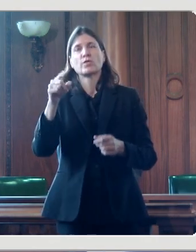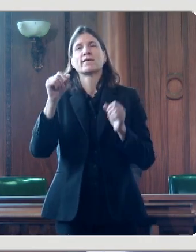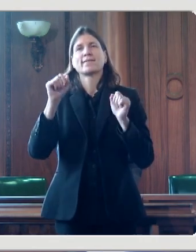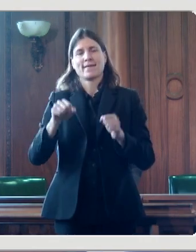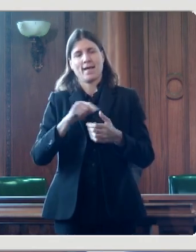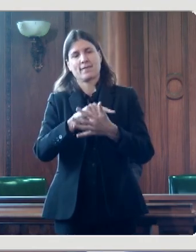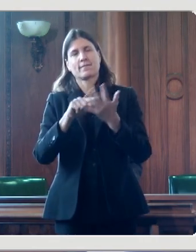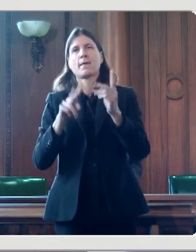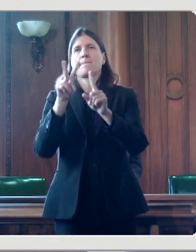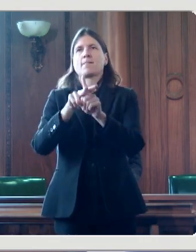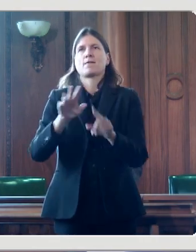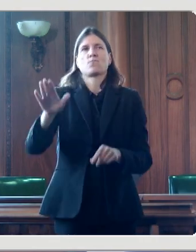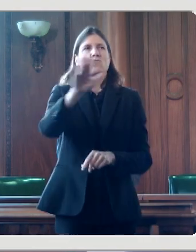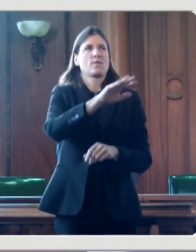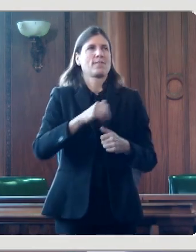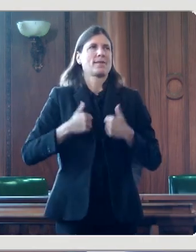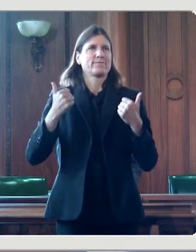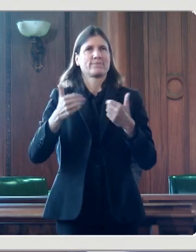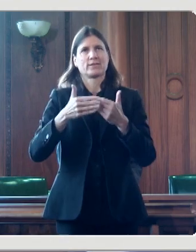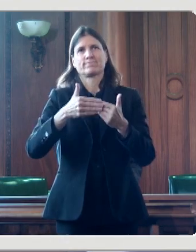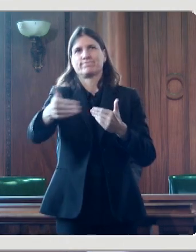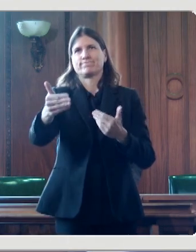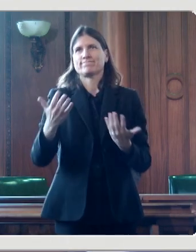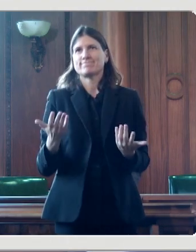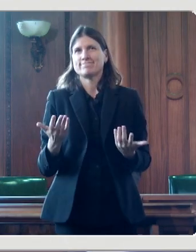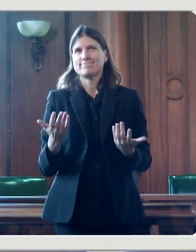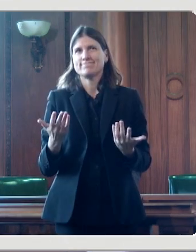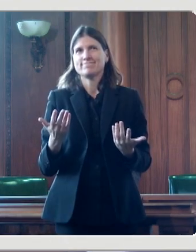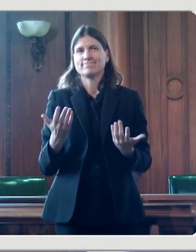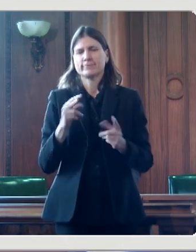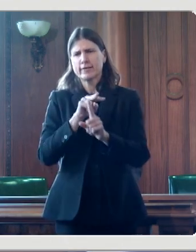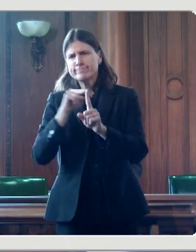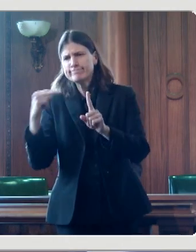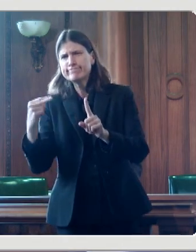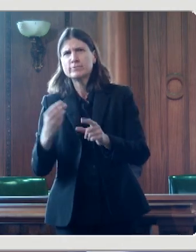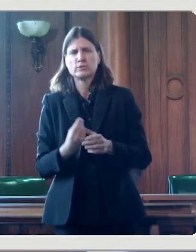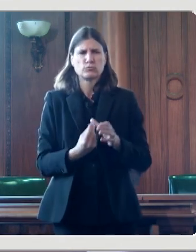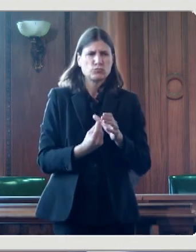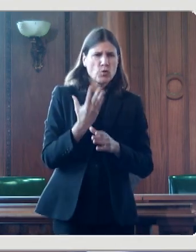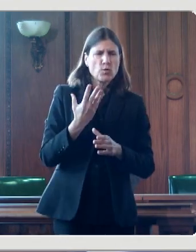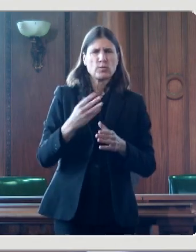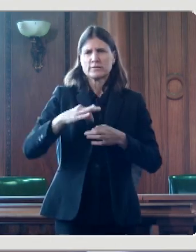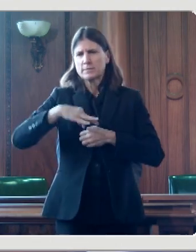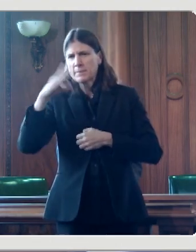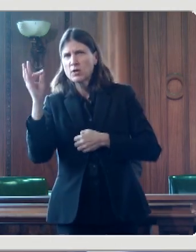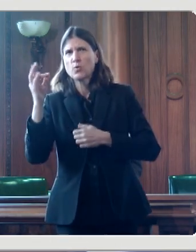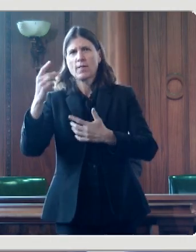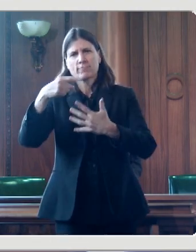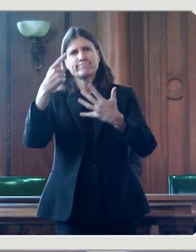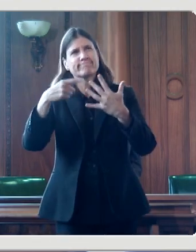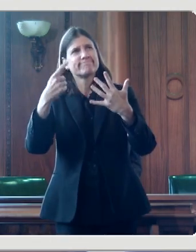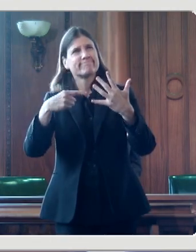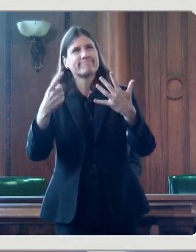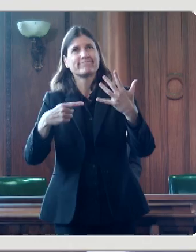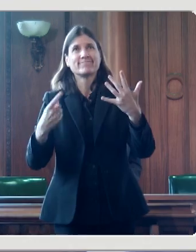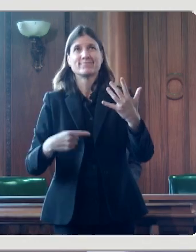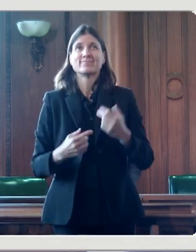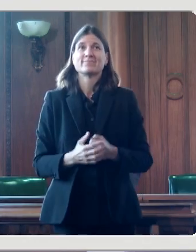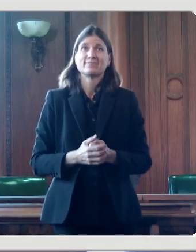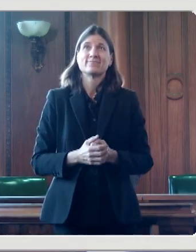in 2021. I think the COVID vaccine process is a perfect example of that and also a reason for